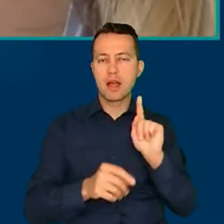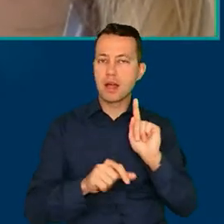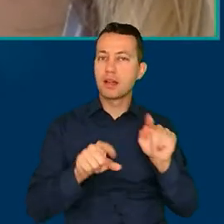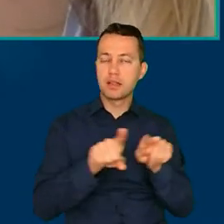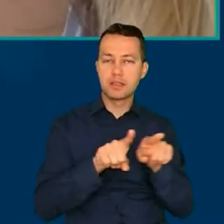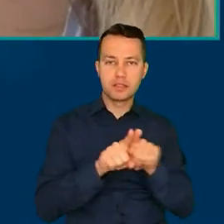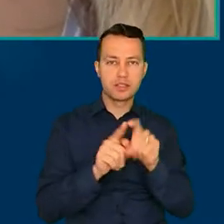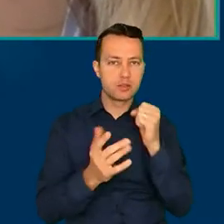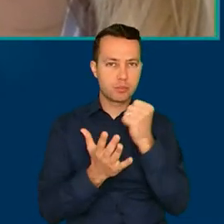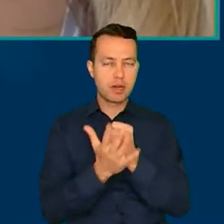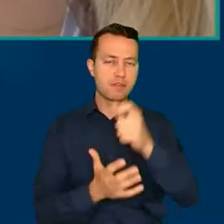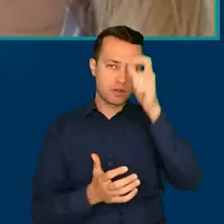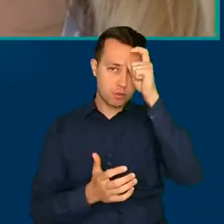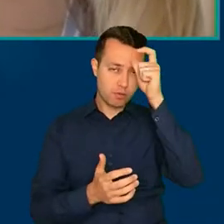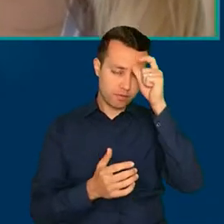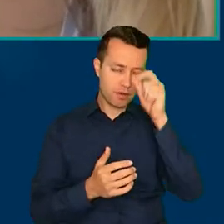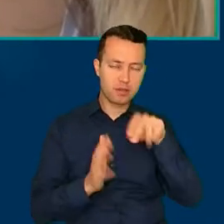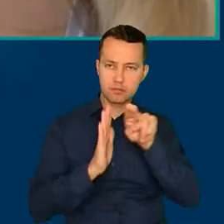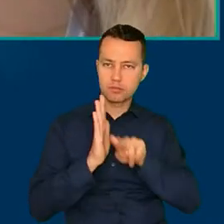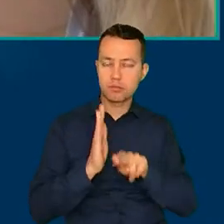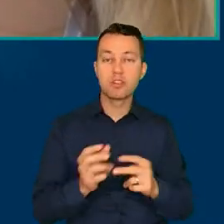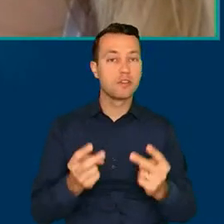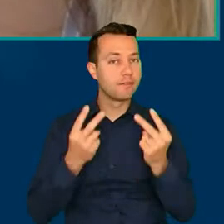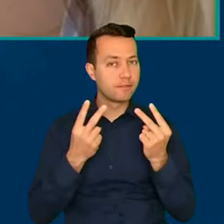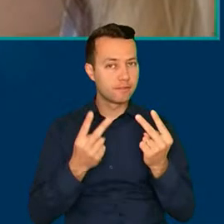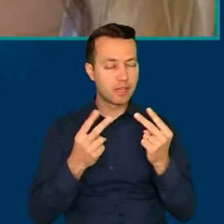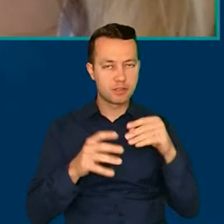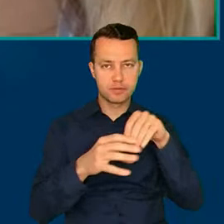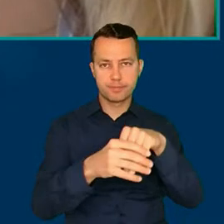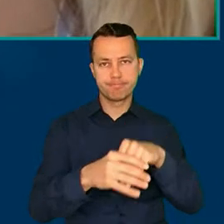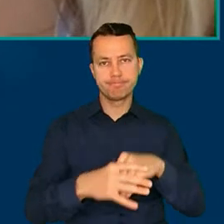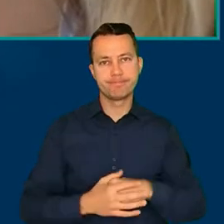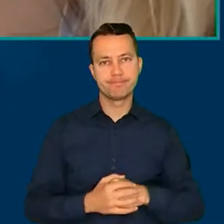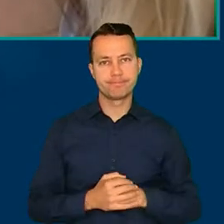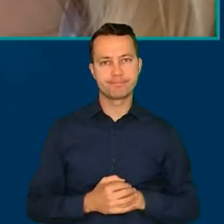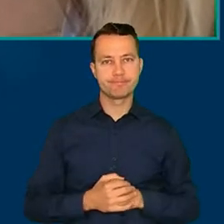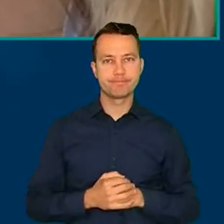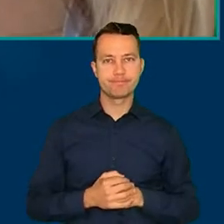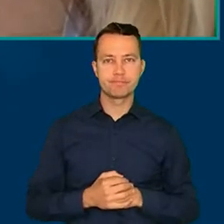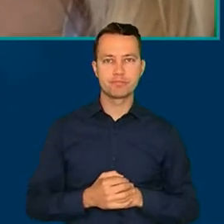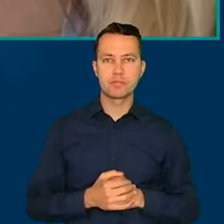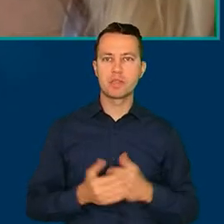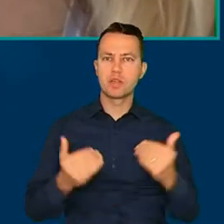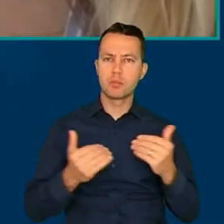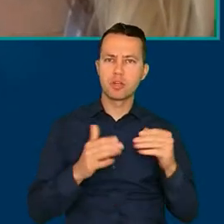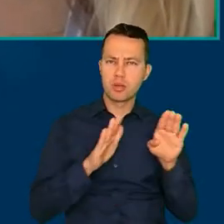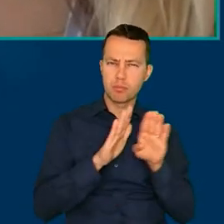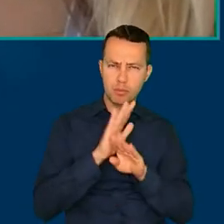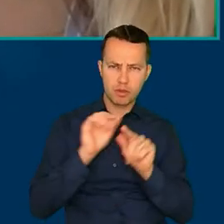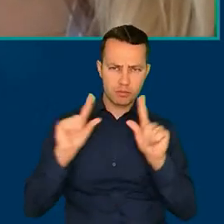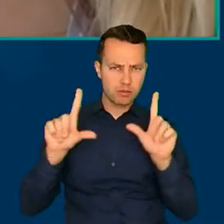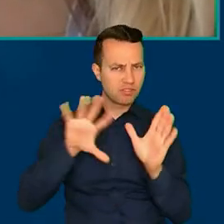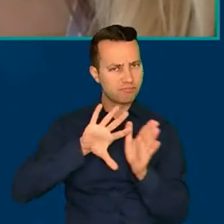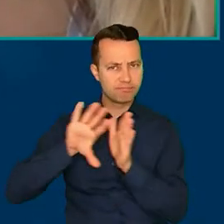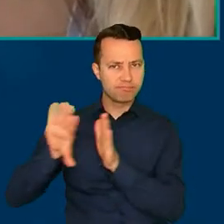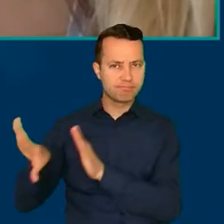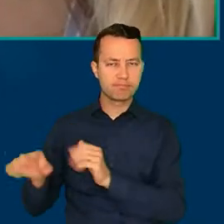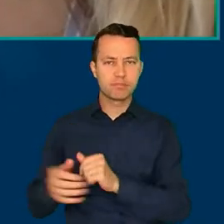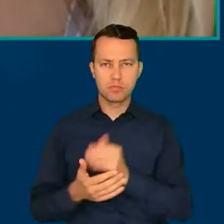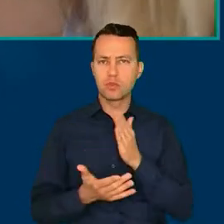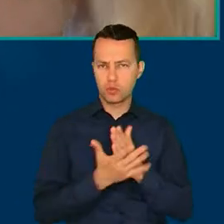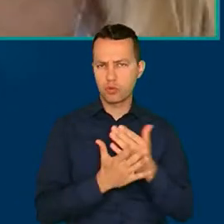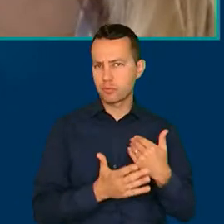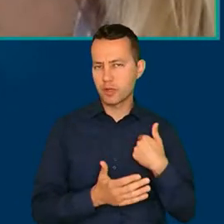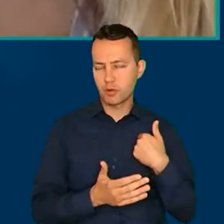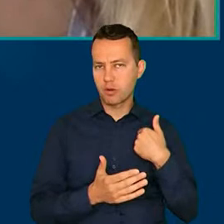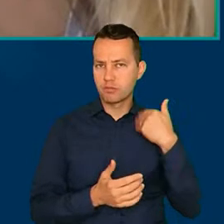I think we can skip this one. It's really repeating what Ms. Faracik said. It's a process for business to identify impacts